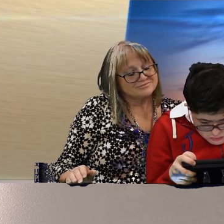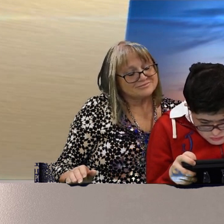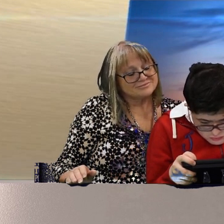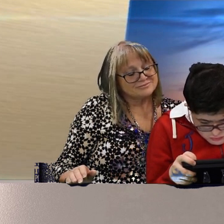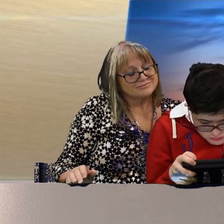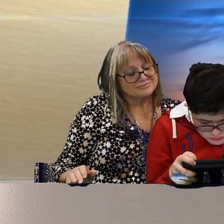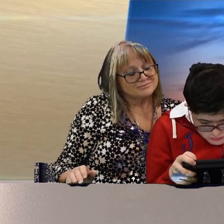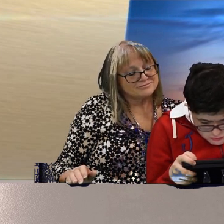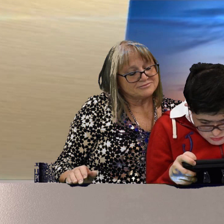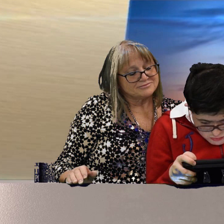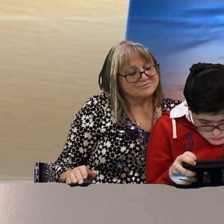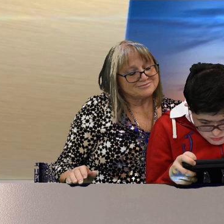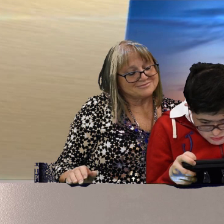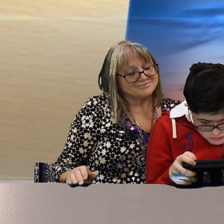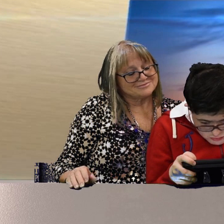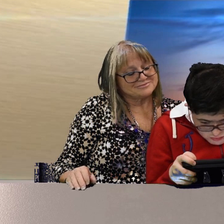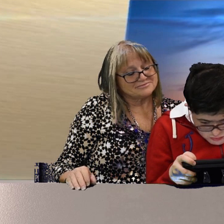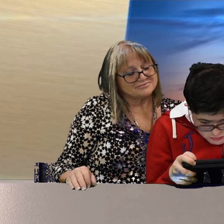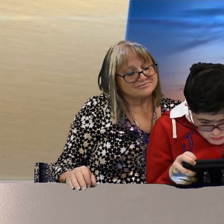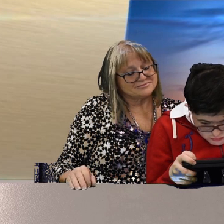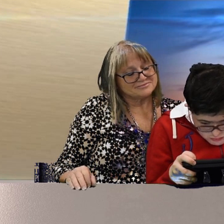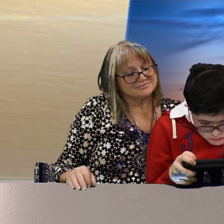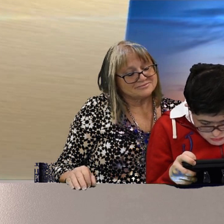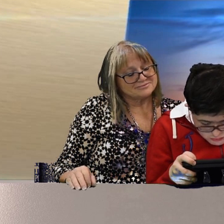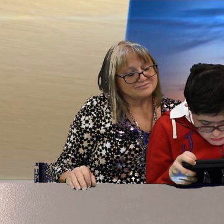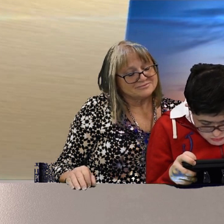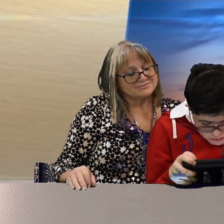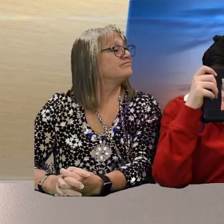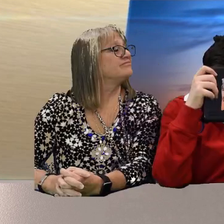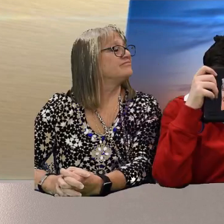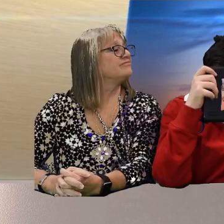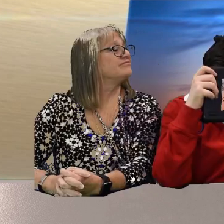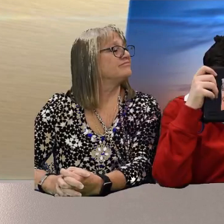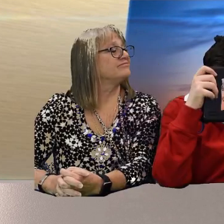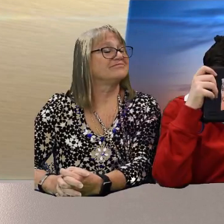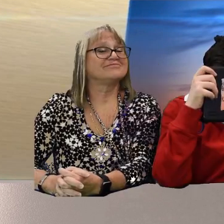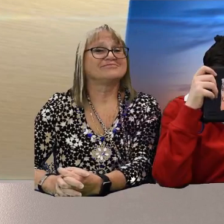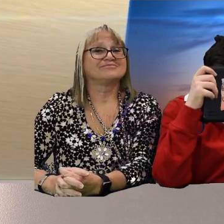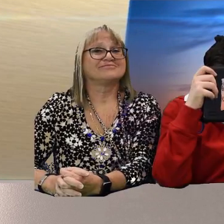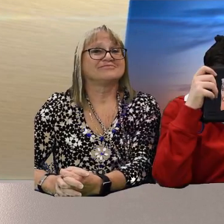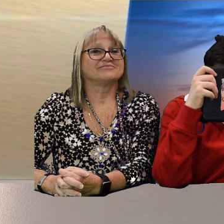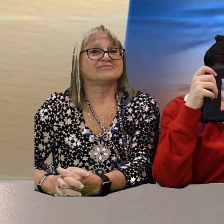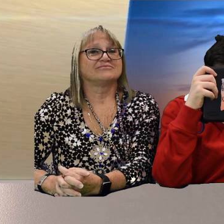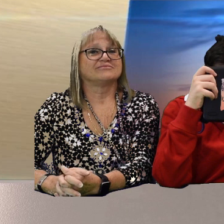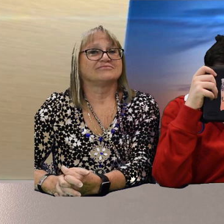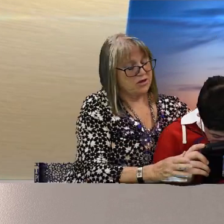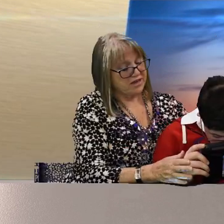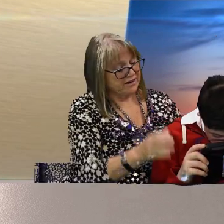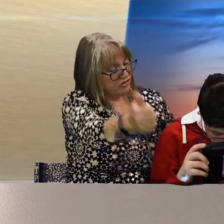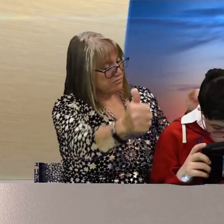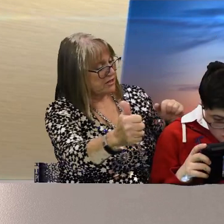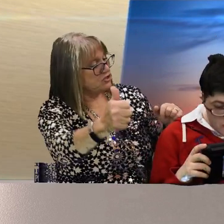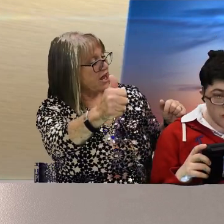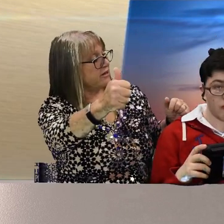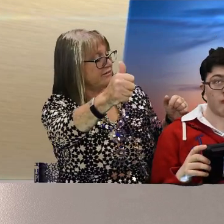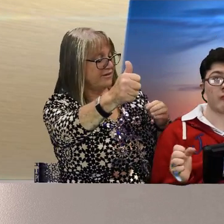Well, that is the news for today. From Cool Jack, thank you for watching and have a great day. Can we